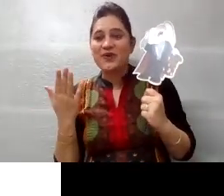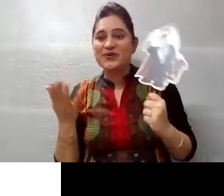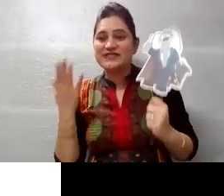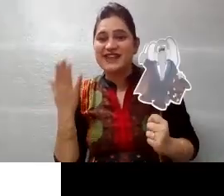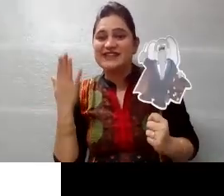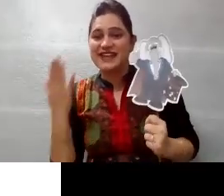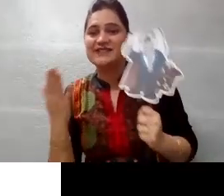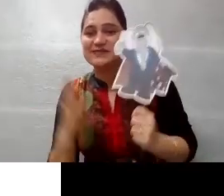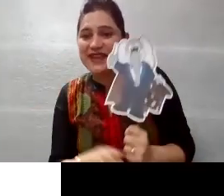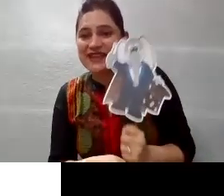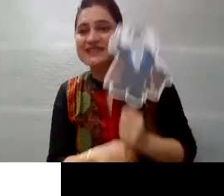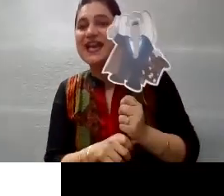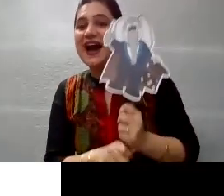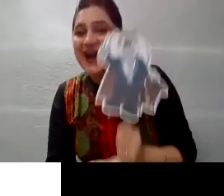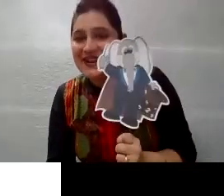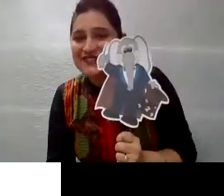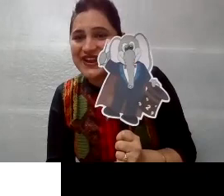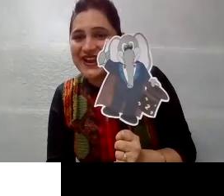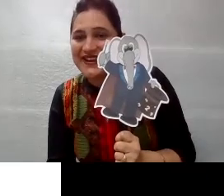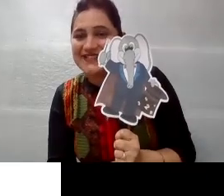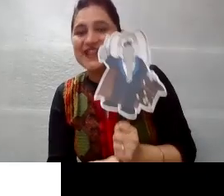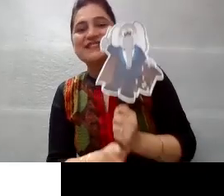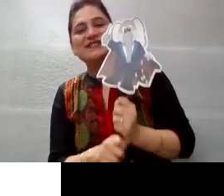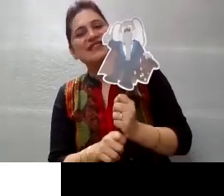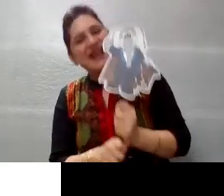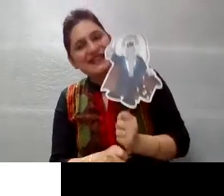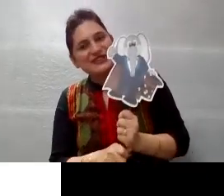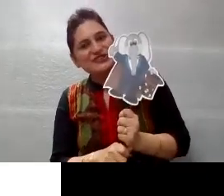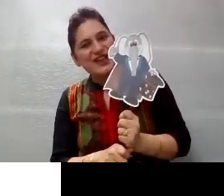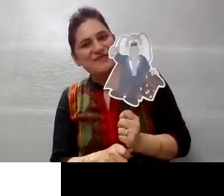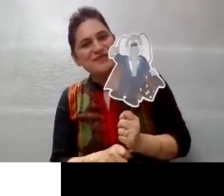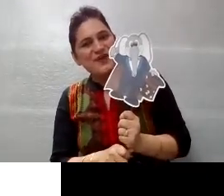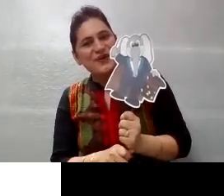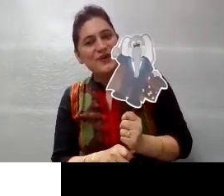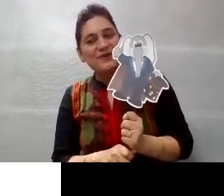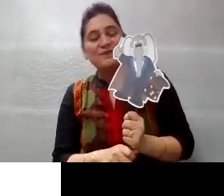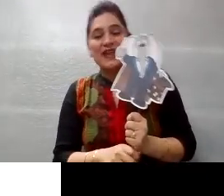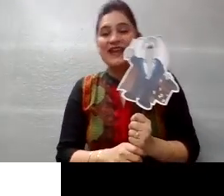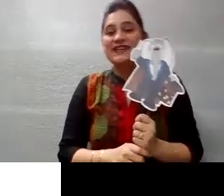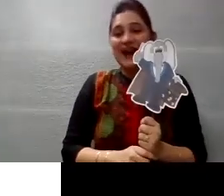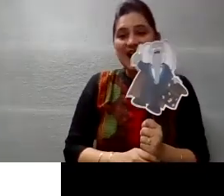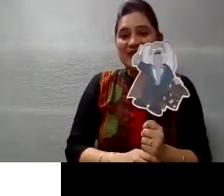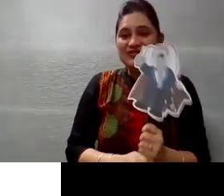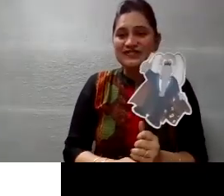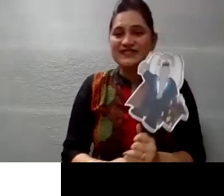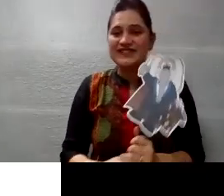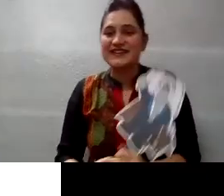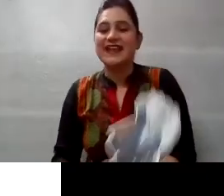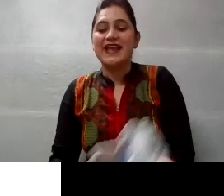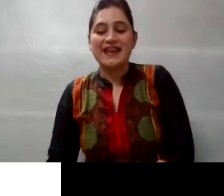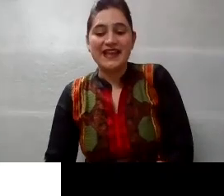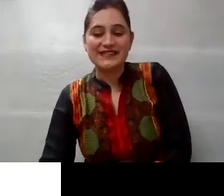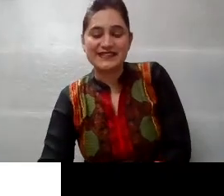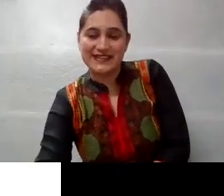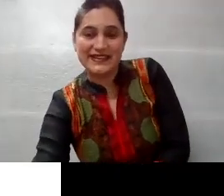Oh, ten tens makes 100. So thank you Jumbo. And now children,